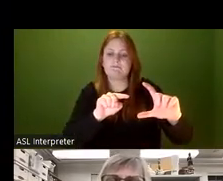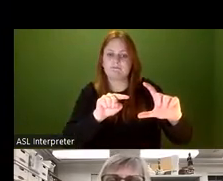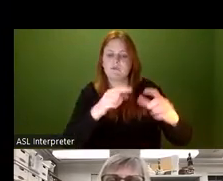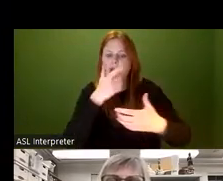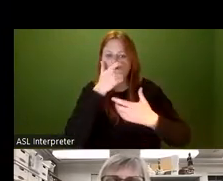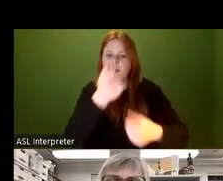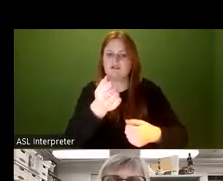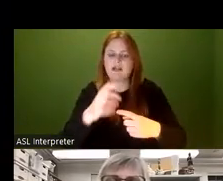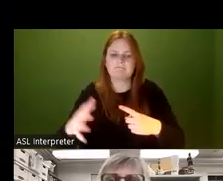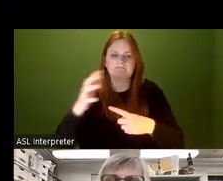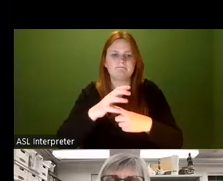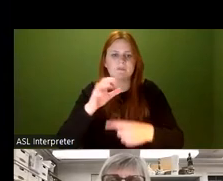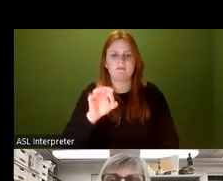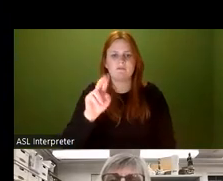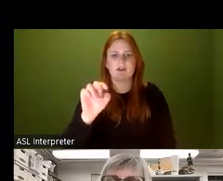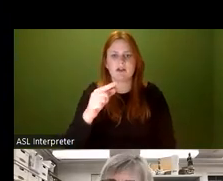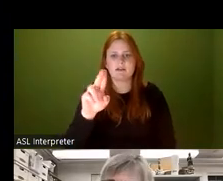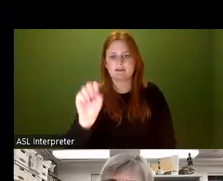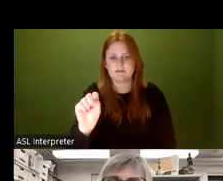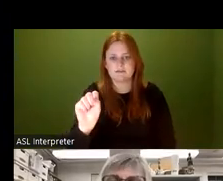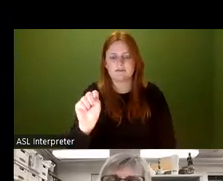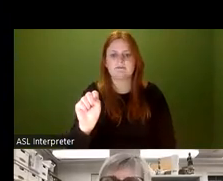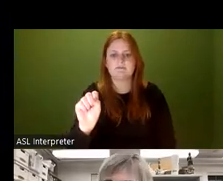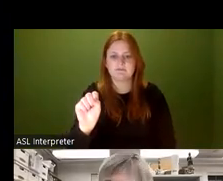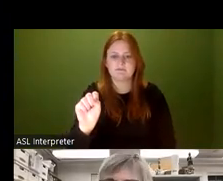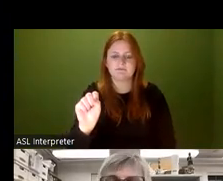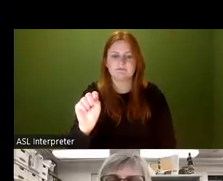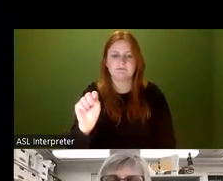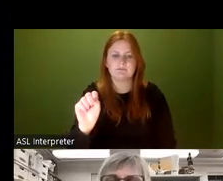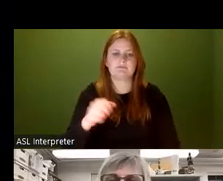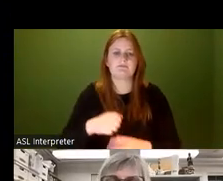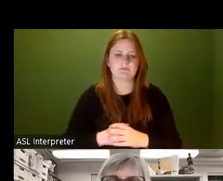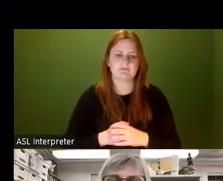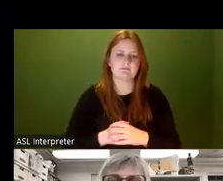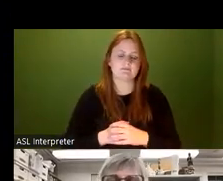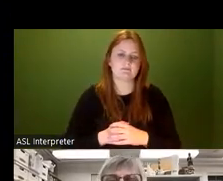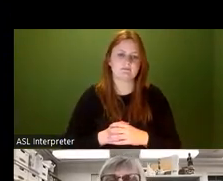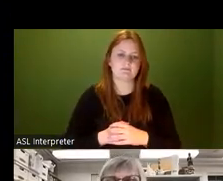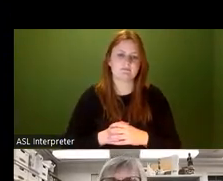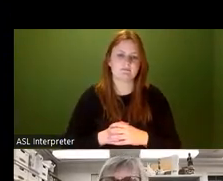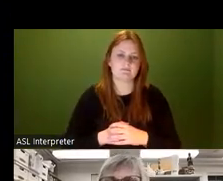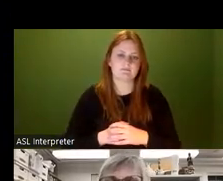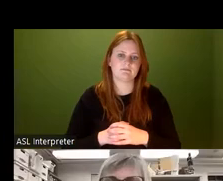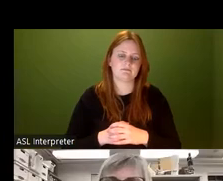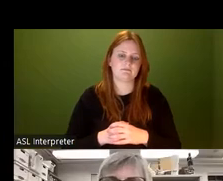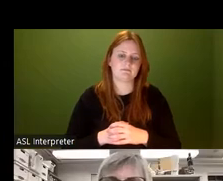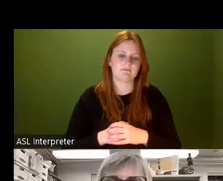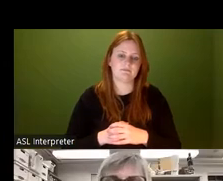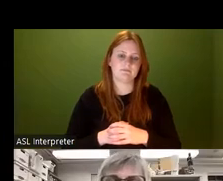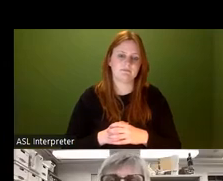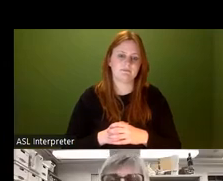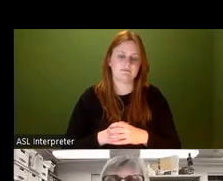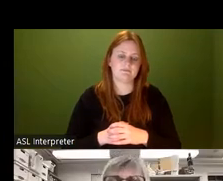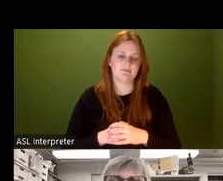fungus had already begun. And I wanted here to make a kind